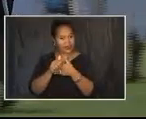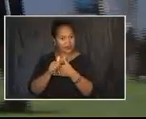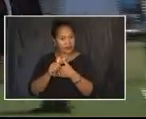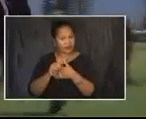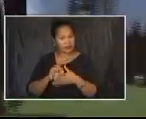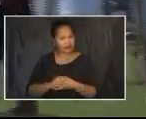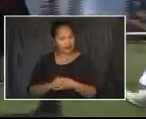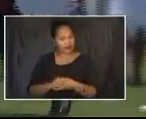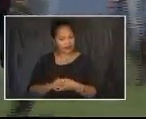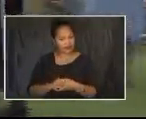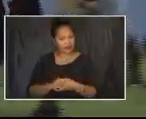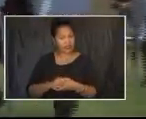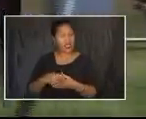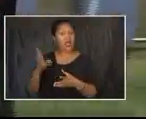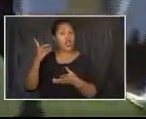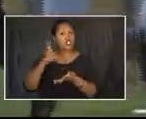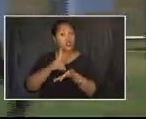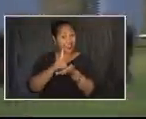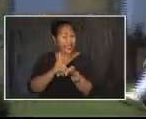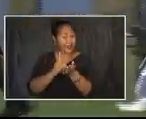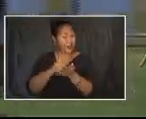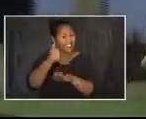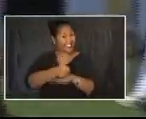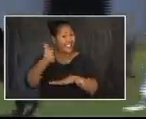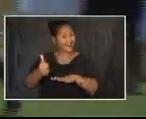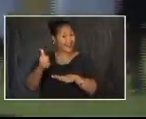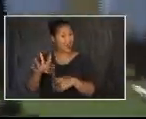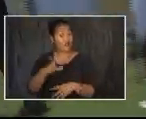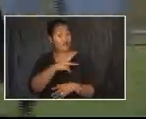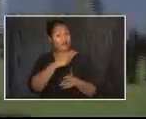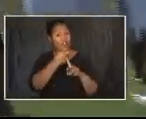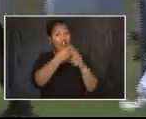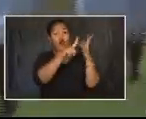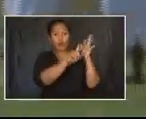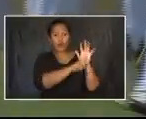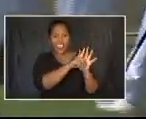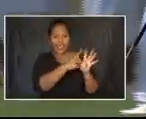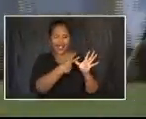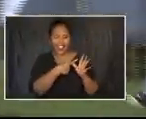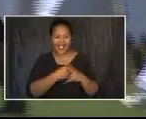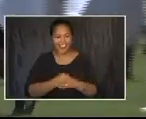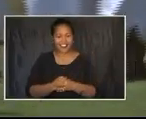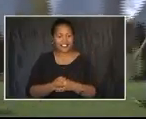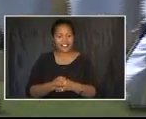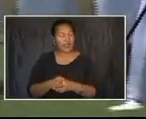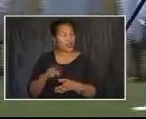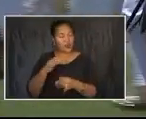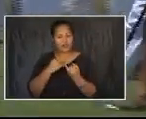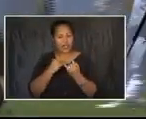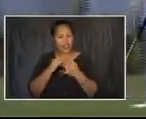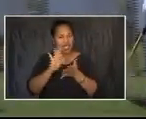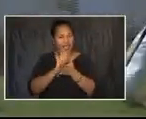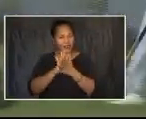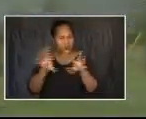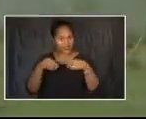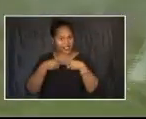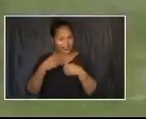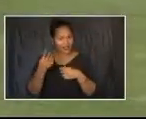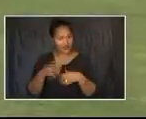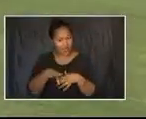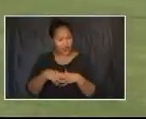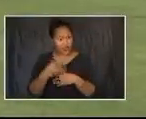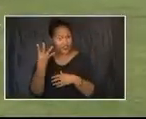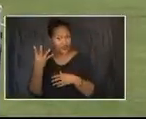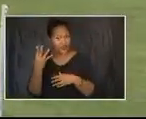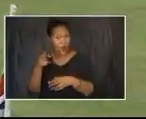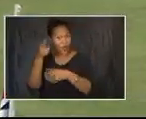the government of the Republic of South Korea. Very fortunate to receive those 4 big